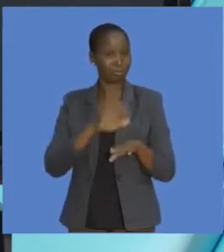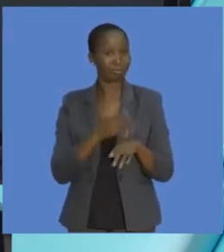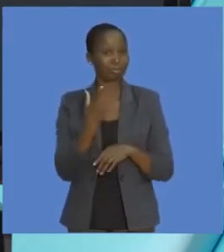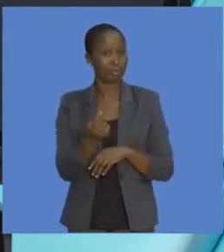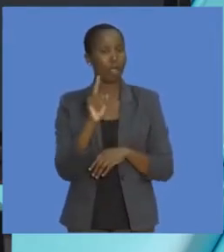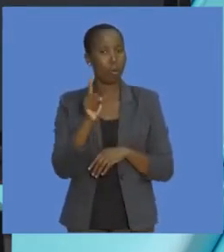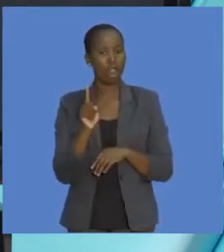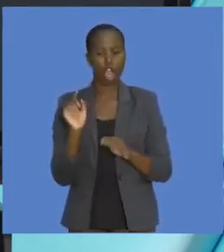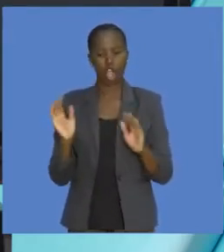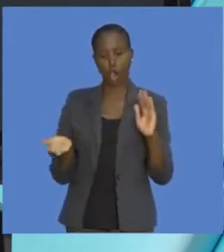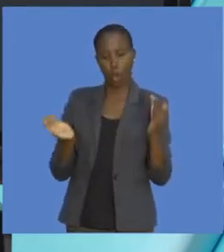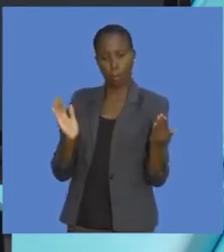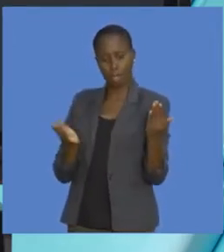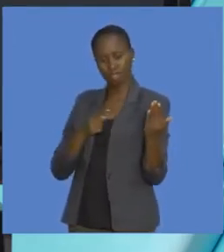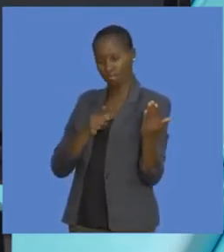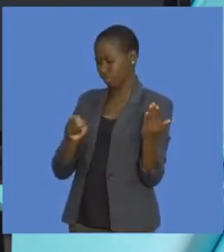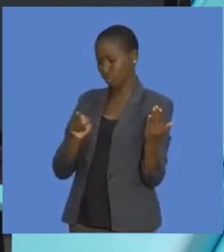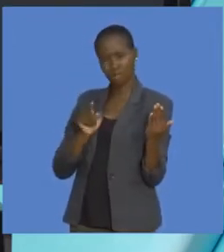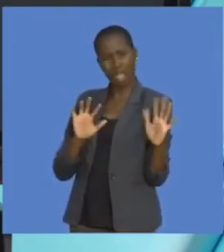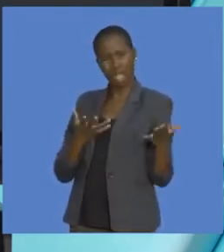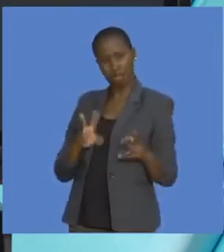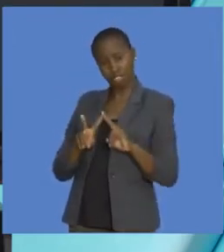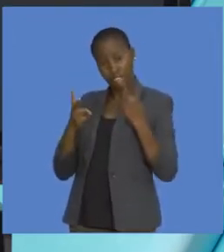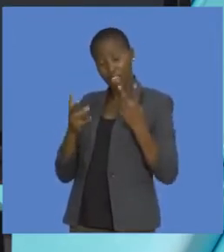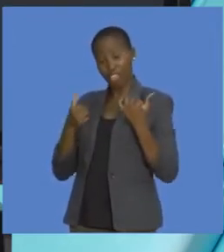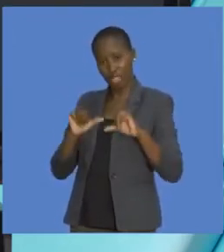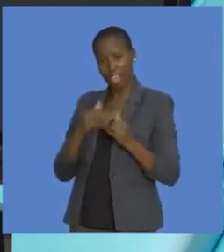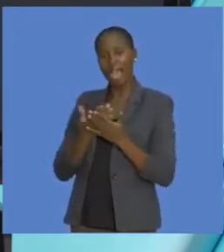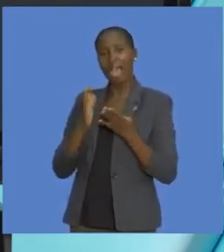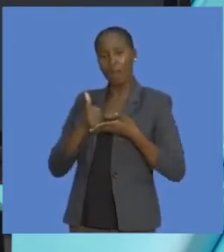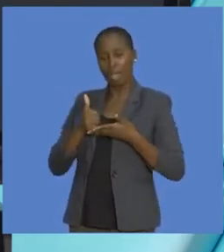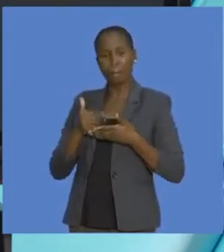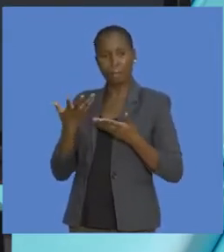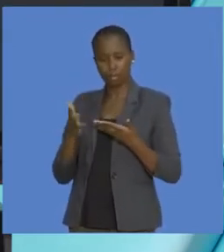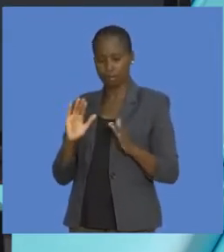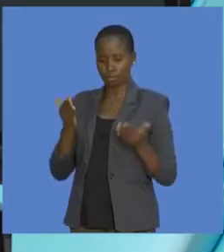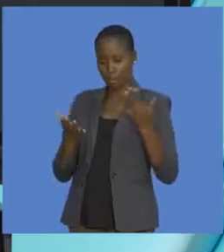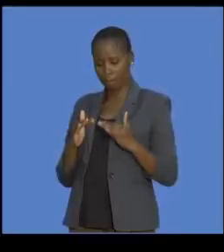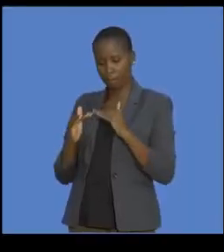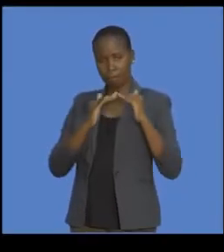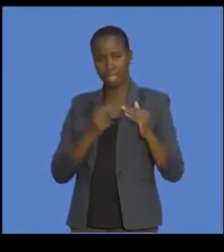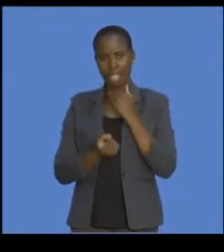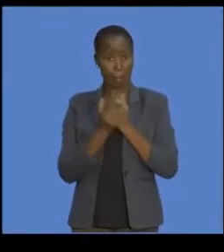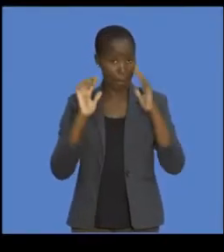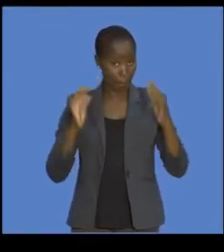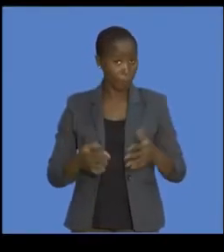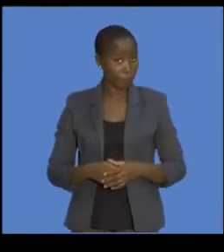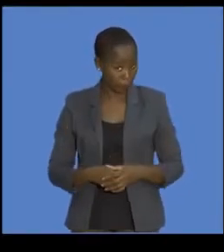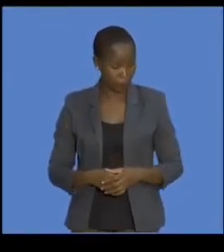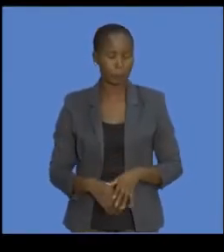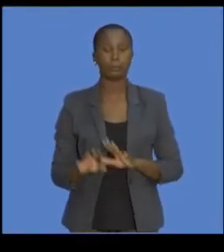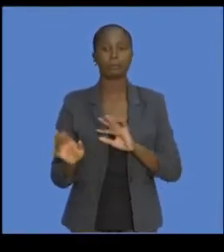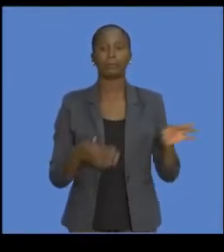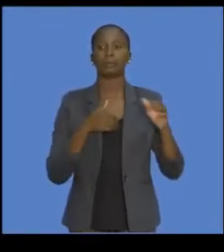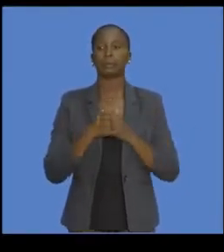the systems and look at essentially how balance and equilibrium is brought about. So in this segment, we're going to look